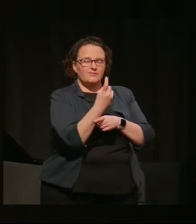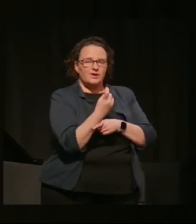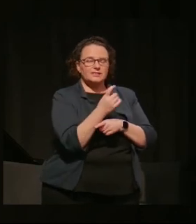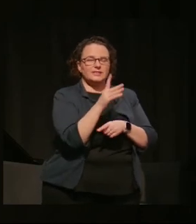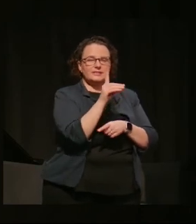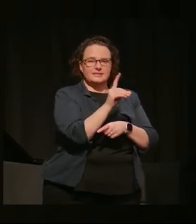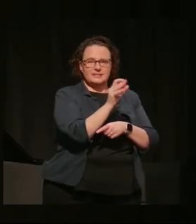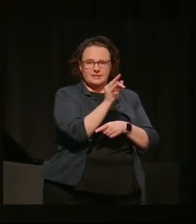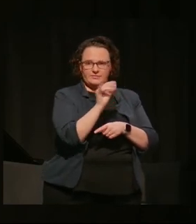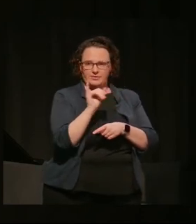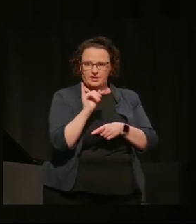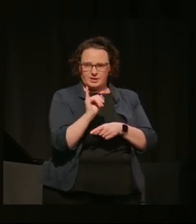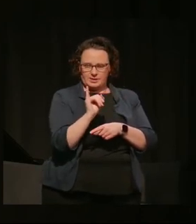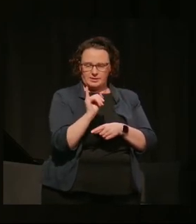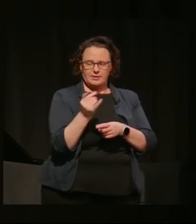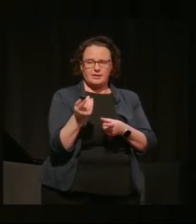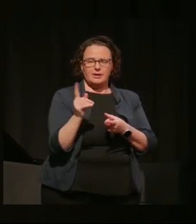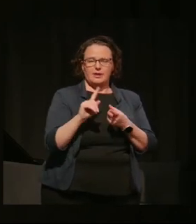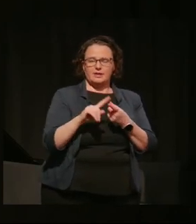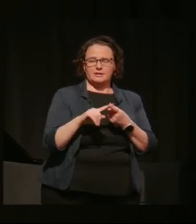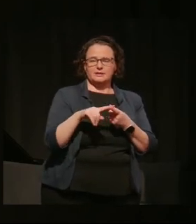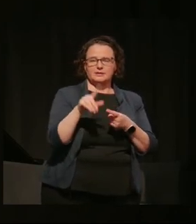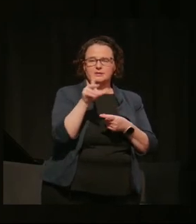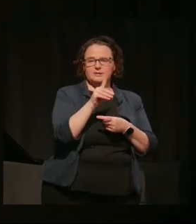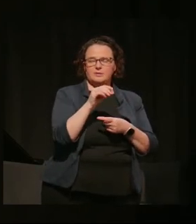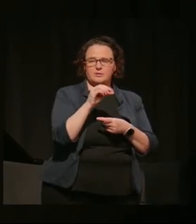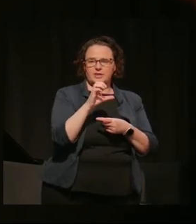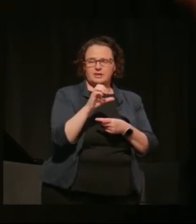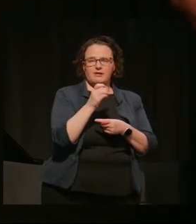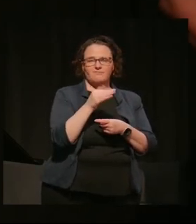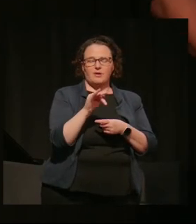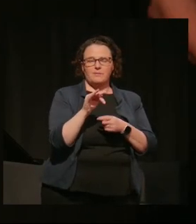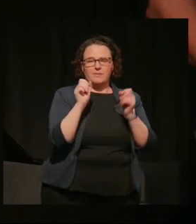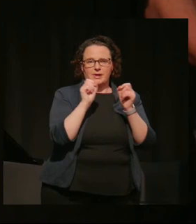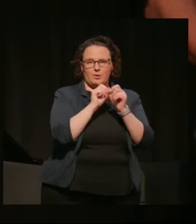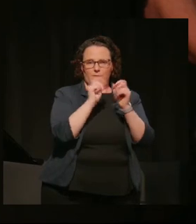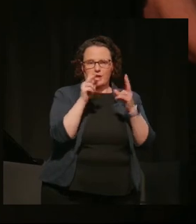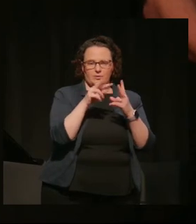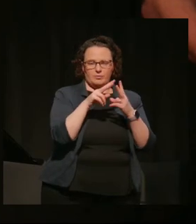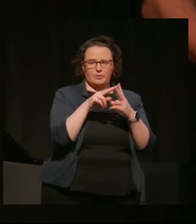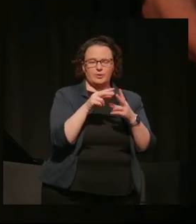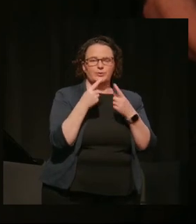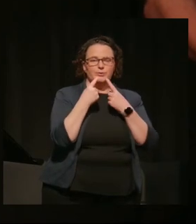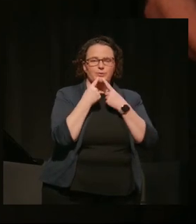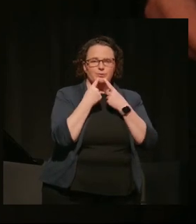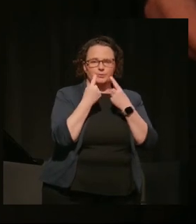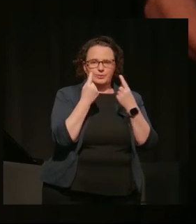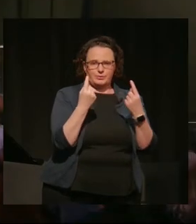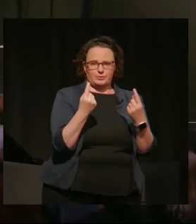Disability Federation of Ireland and Dominic Layden of Aware to light their candles.